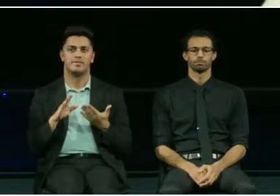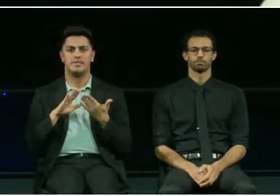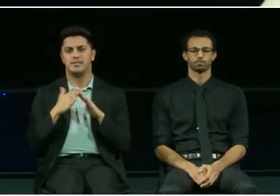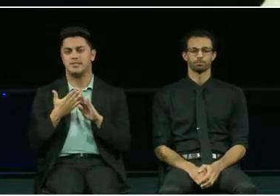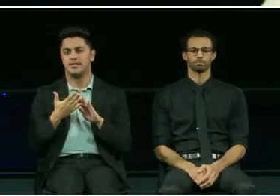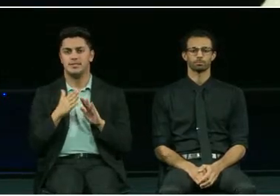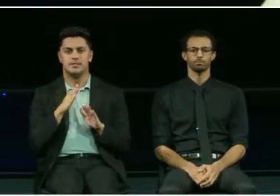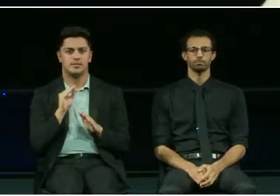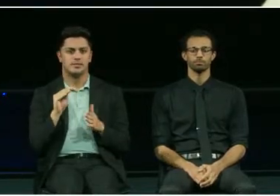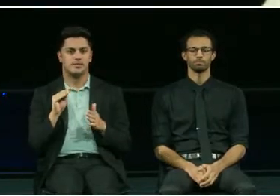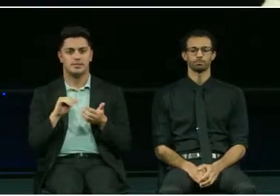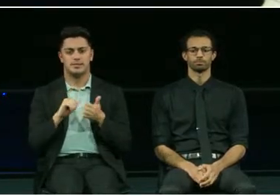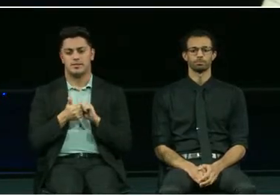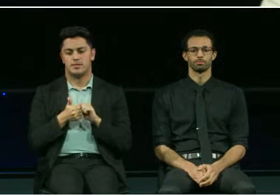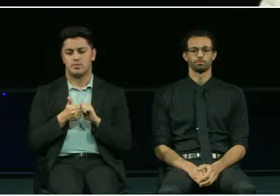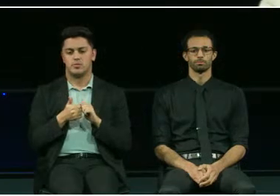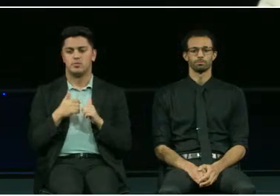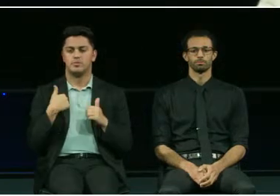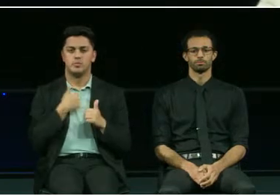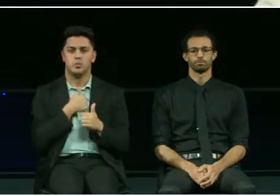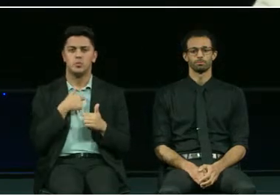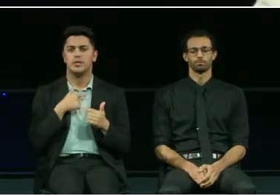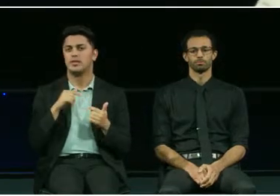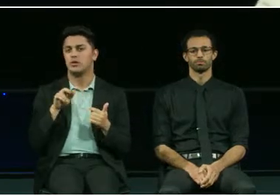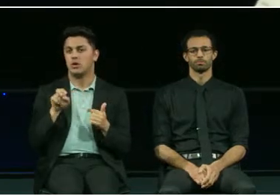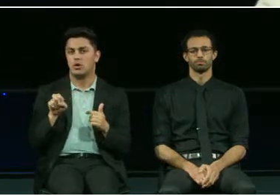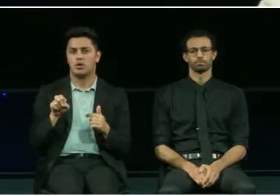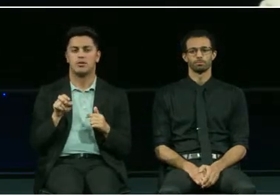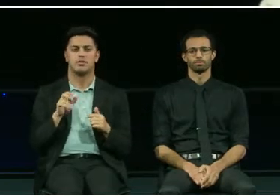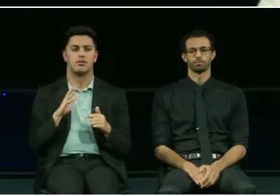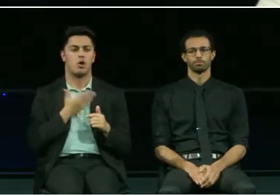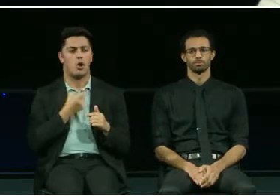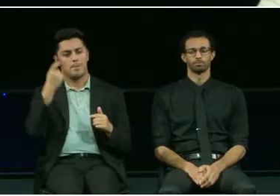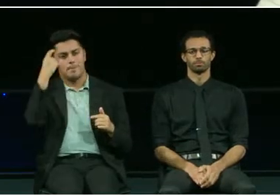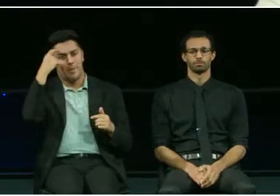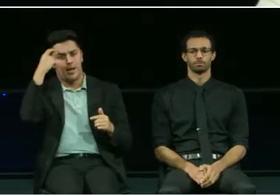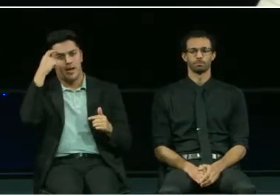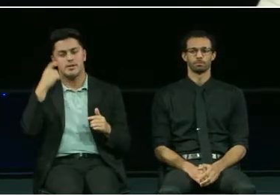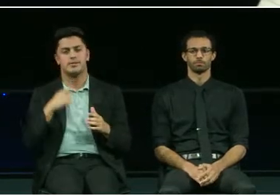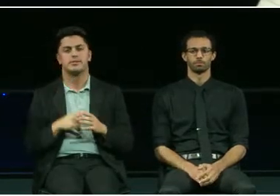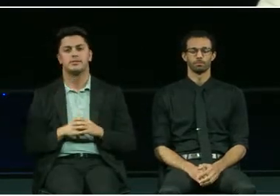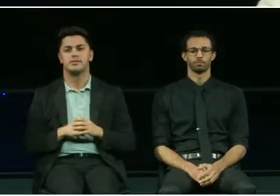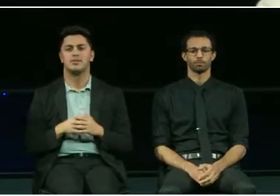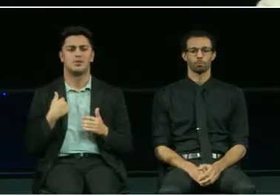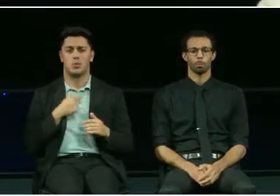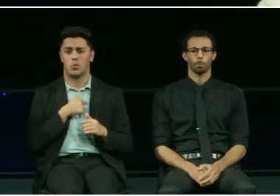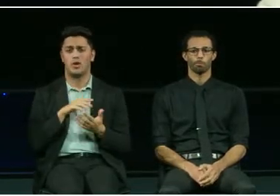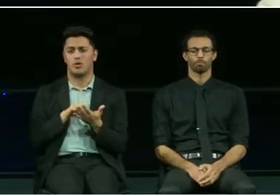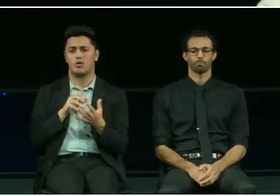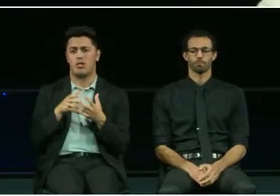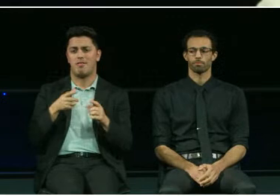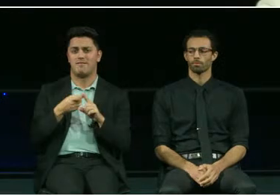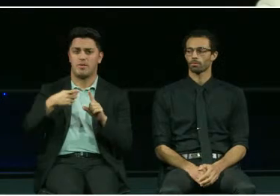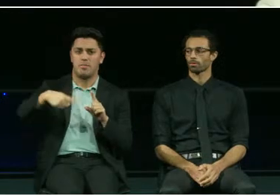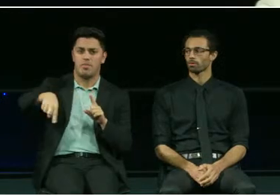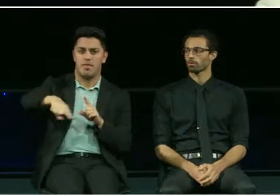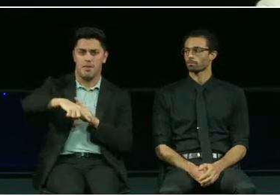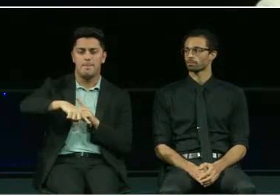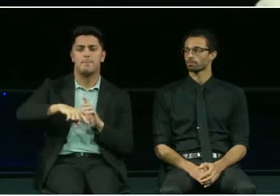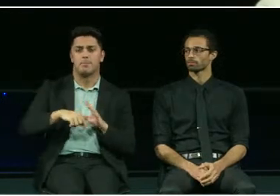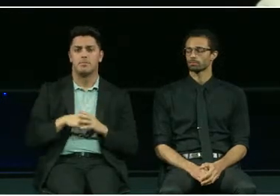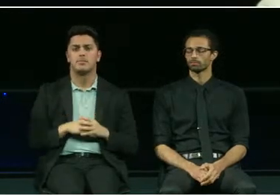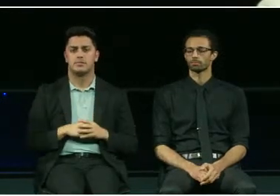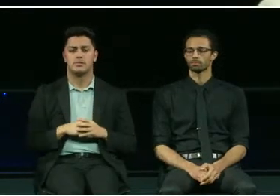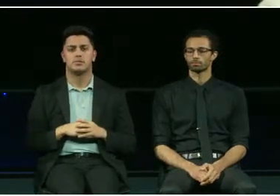and how we are and how our mindset is. So in fact, we ended up learning a lot from them. So